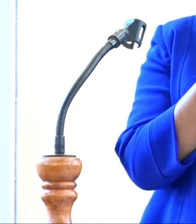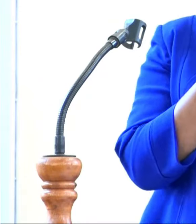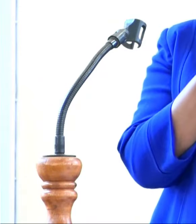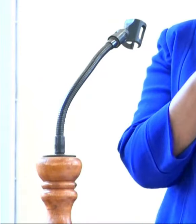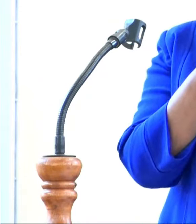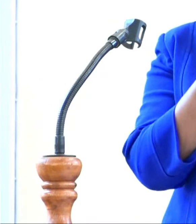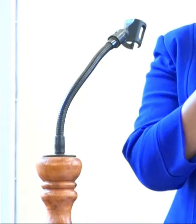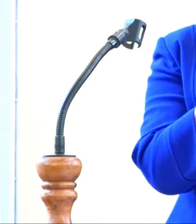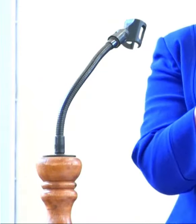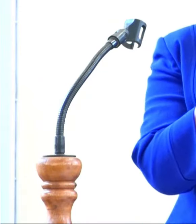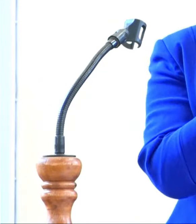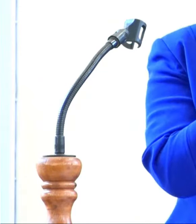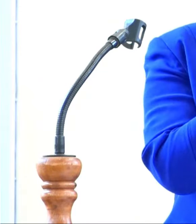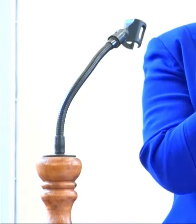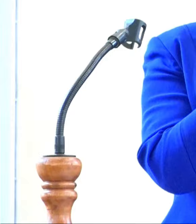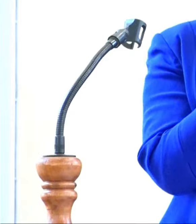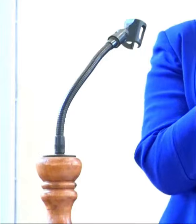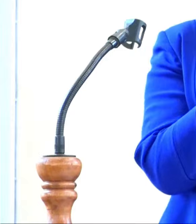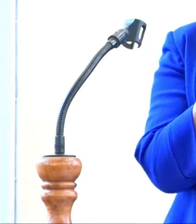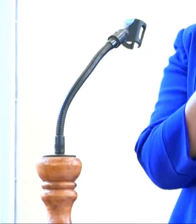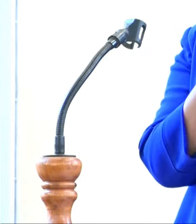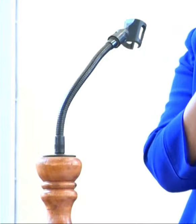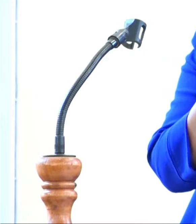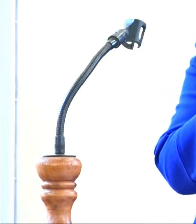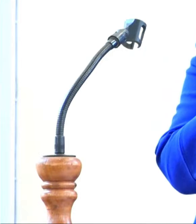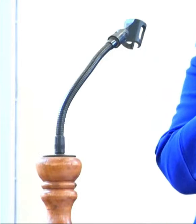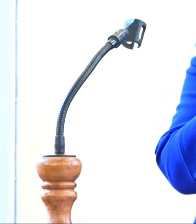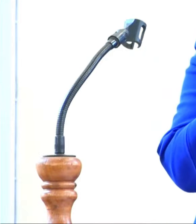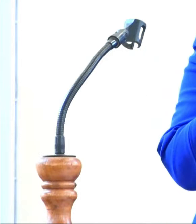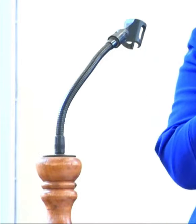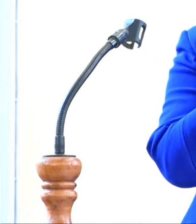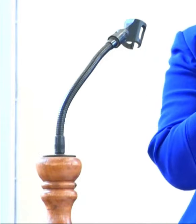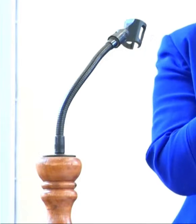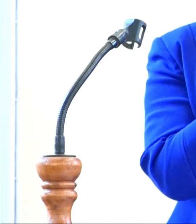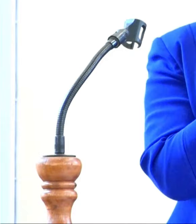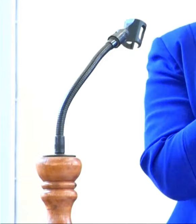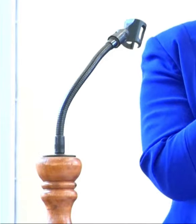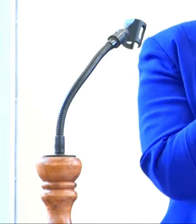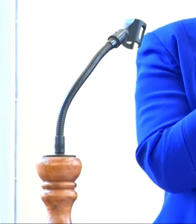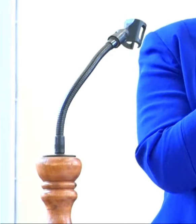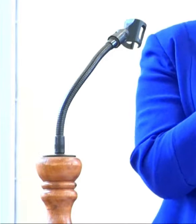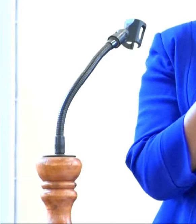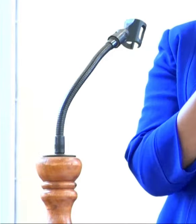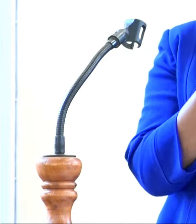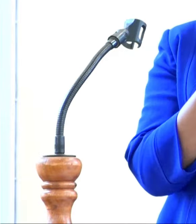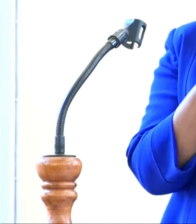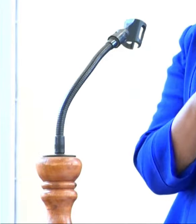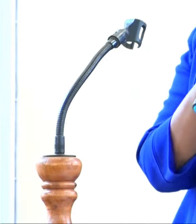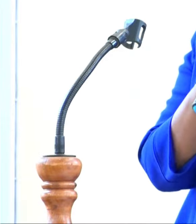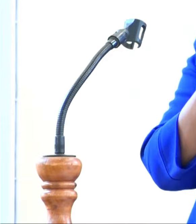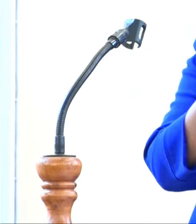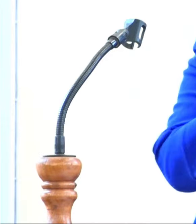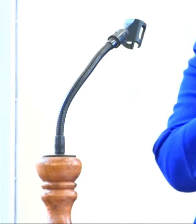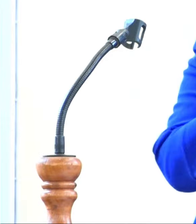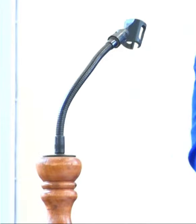have forgotten who we are. We have lost our identity And we have tried to ape the things